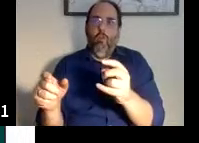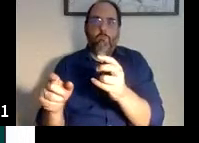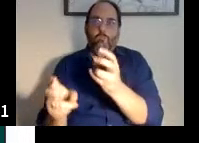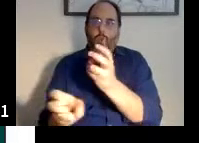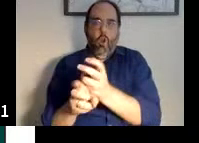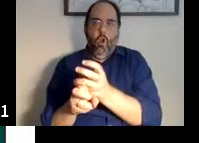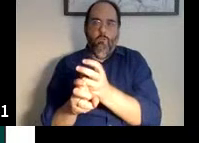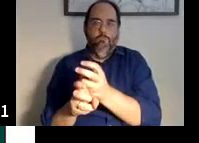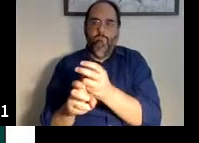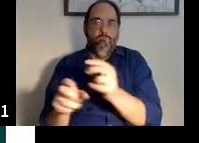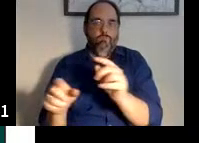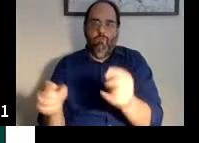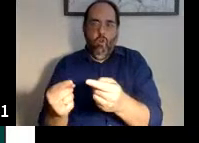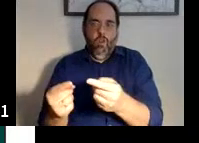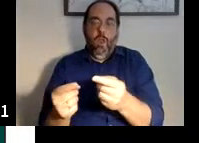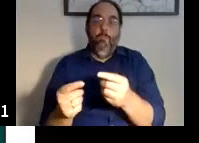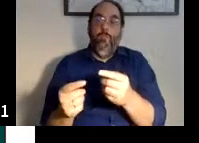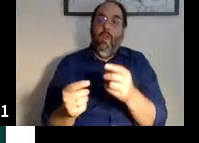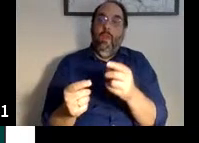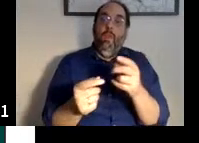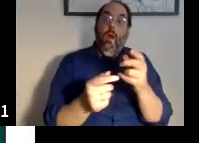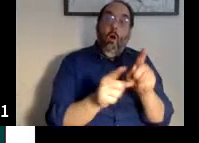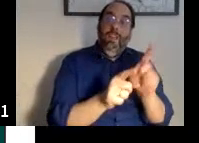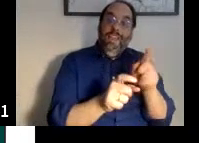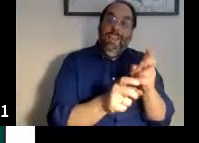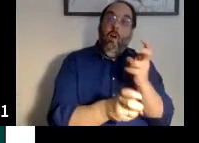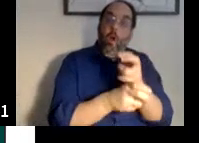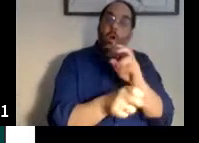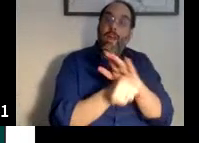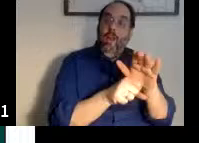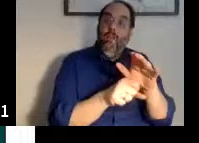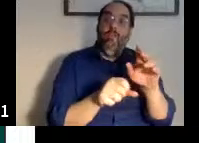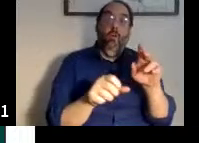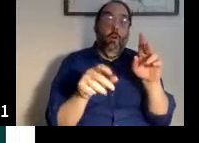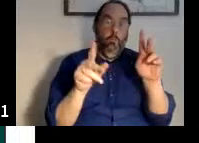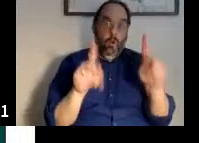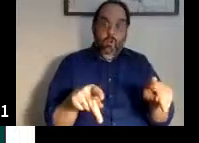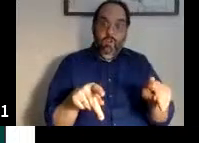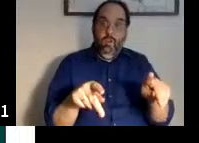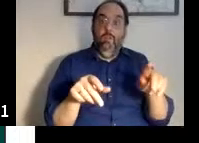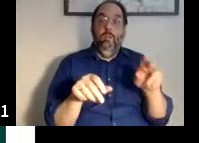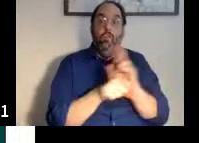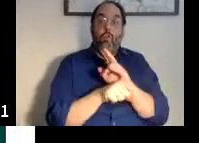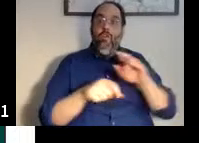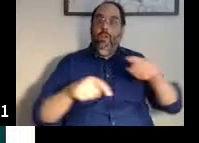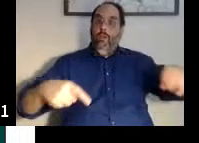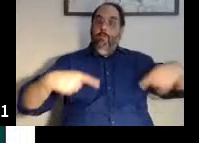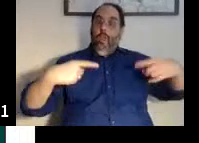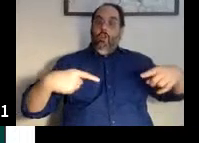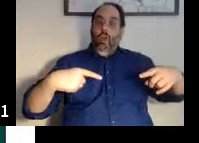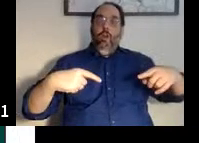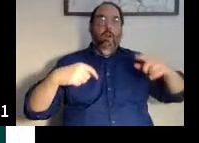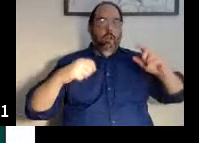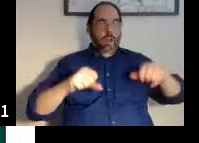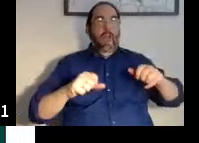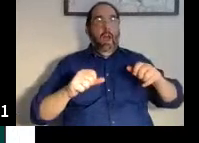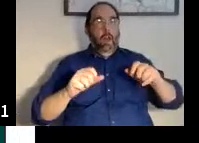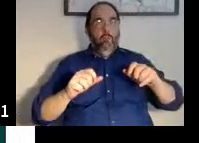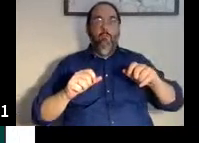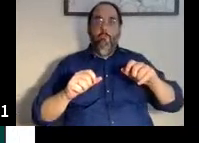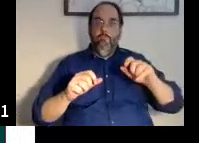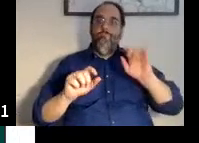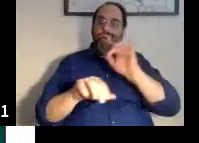basically, or firm and stable enough for persons using a mobility device to have access to a percentage of the playground